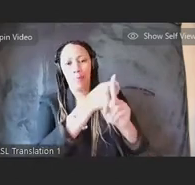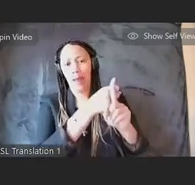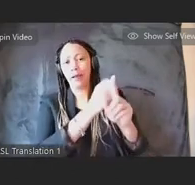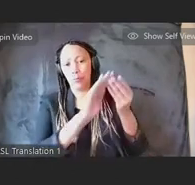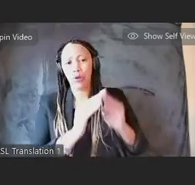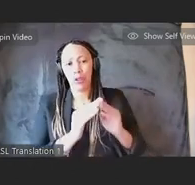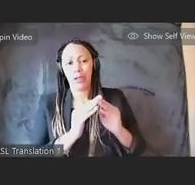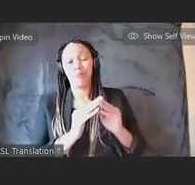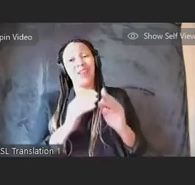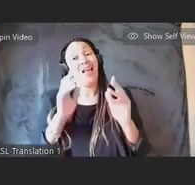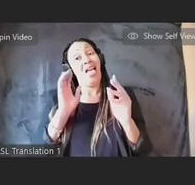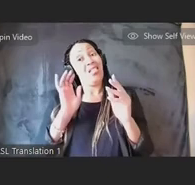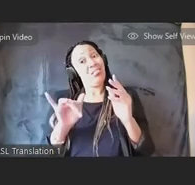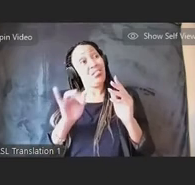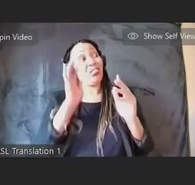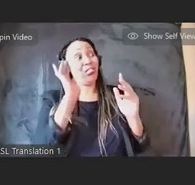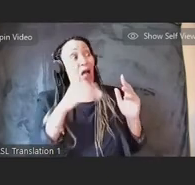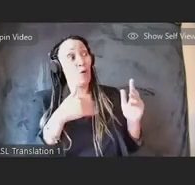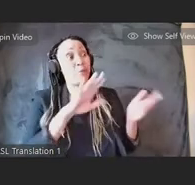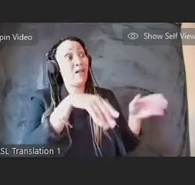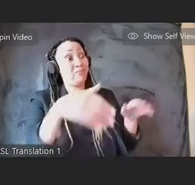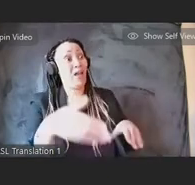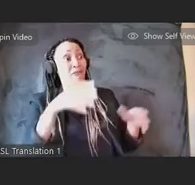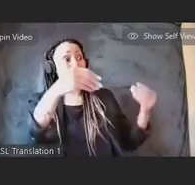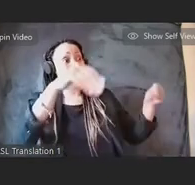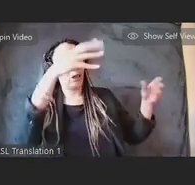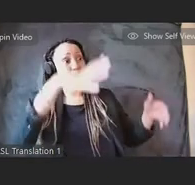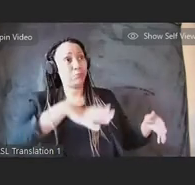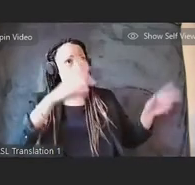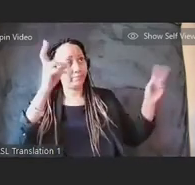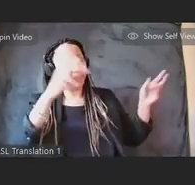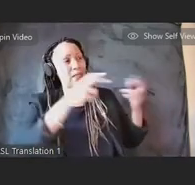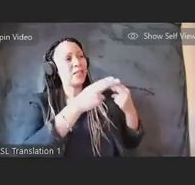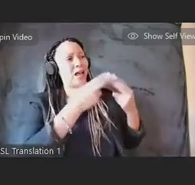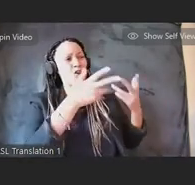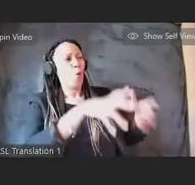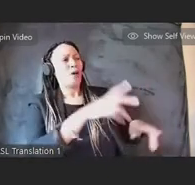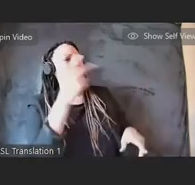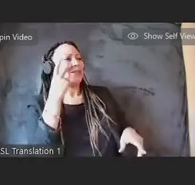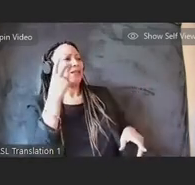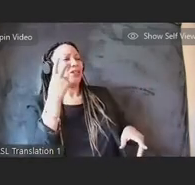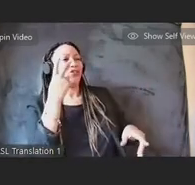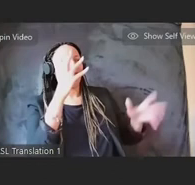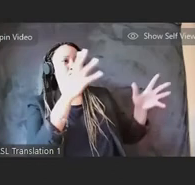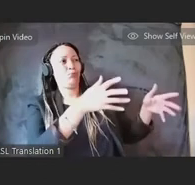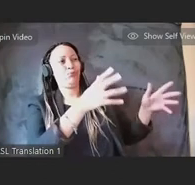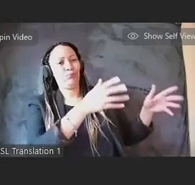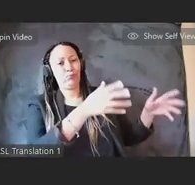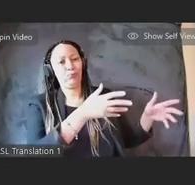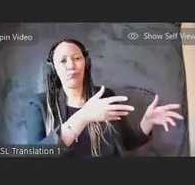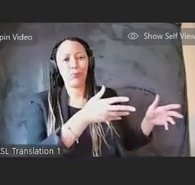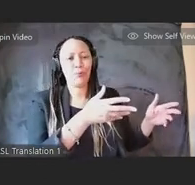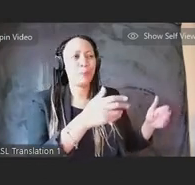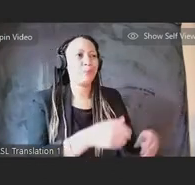of a salesman slide that I showed you. It would be a tragedy because I don't think anybody wants to see the site go to a pure as of right, whether it be an